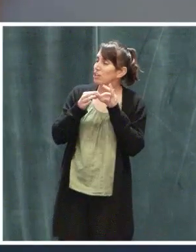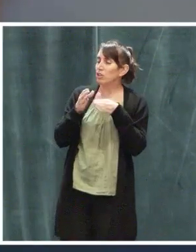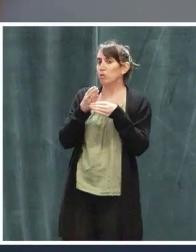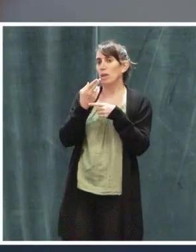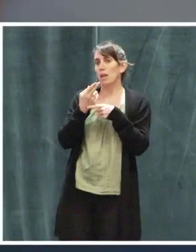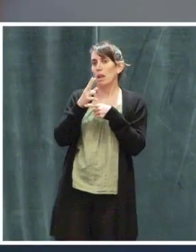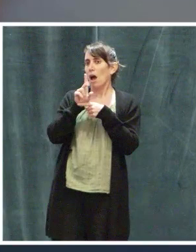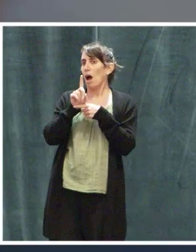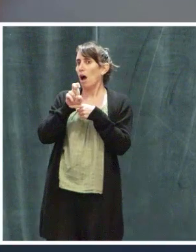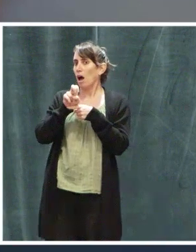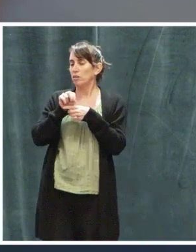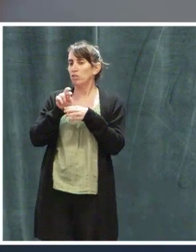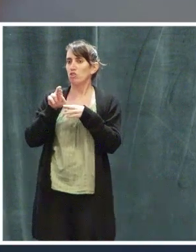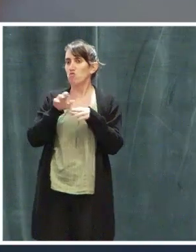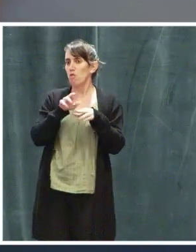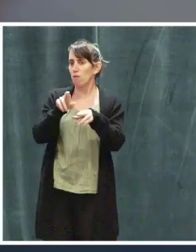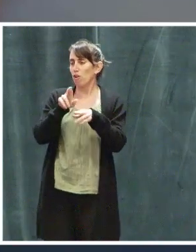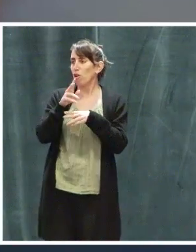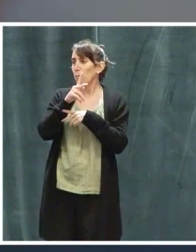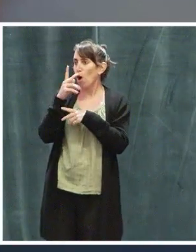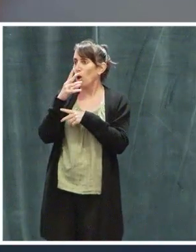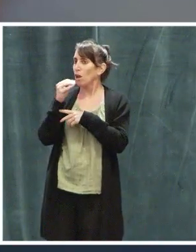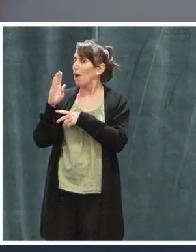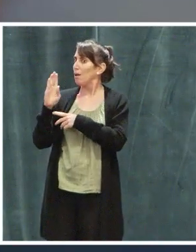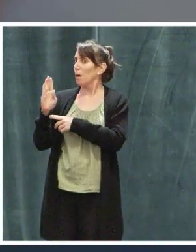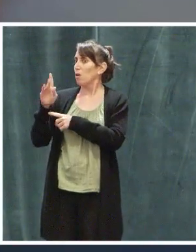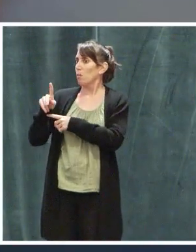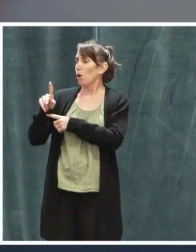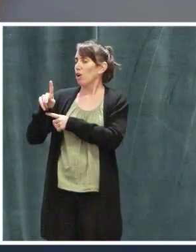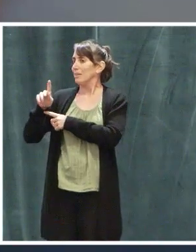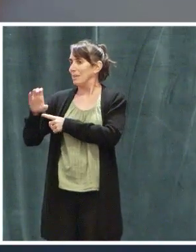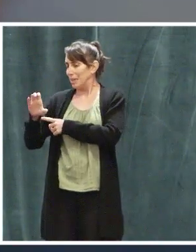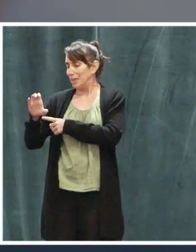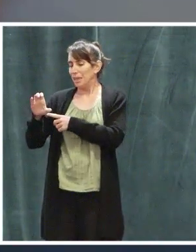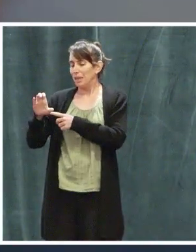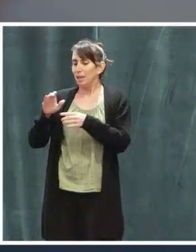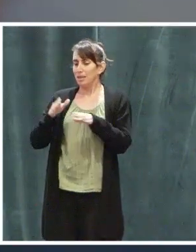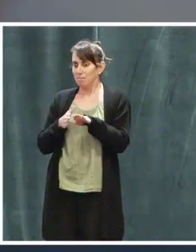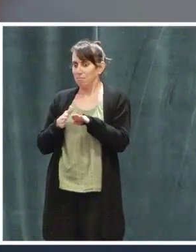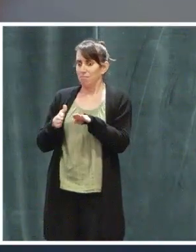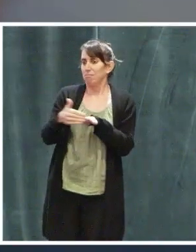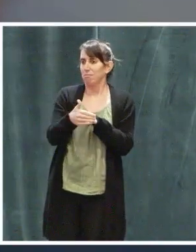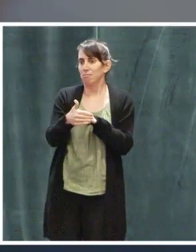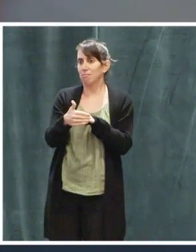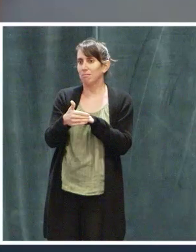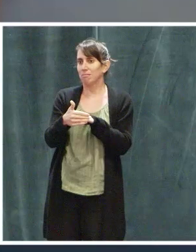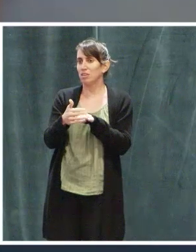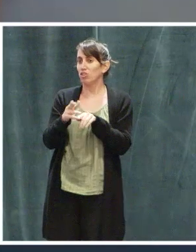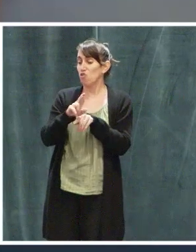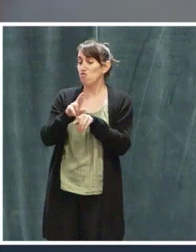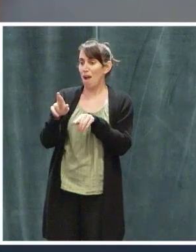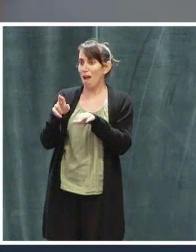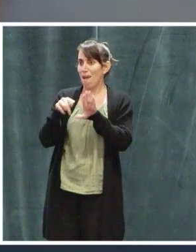Hudson River Park and Battery Park City in the form of the North Esplanade is a pretty blunt, sharp right